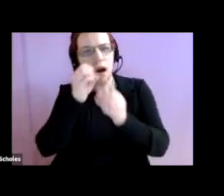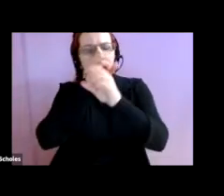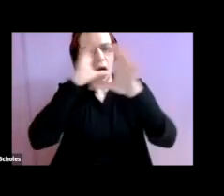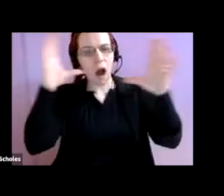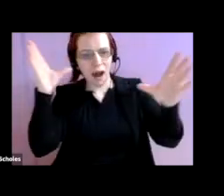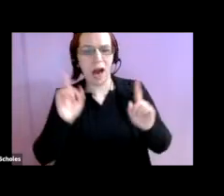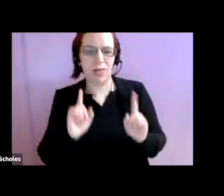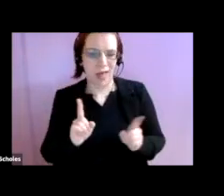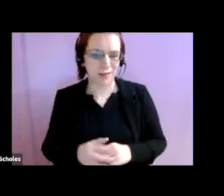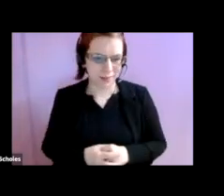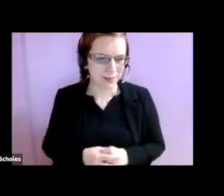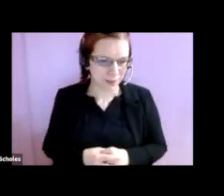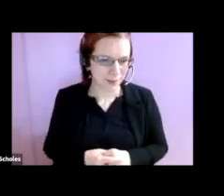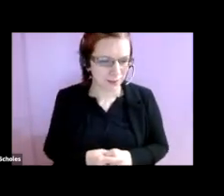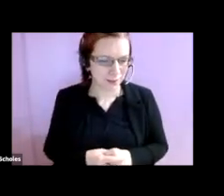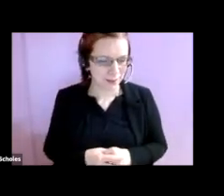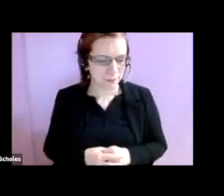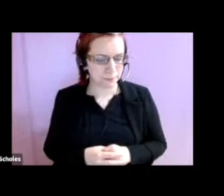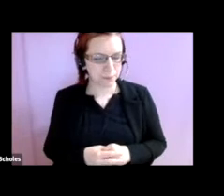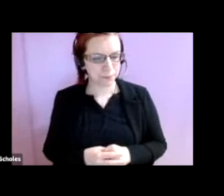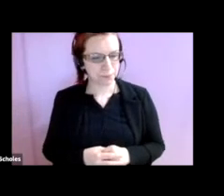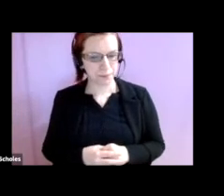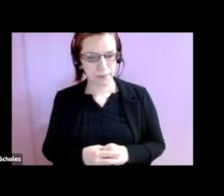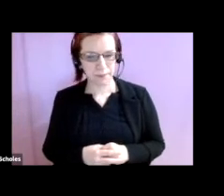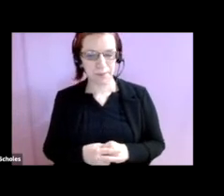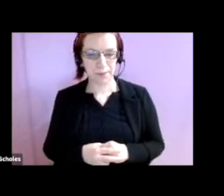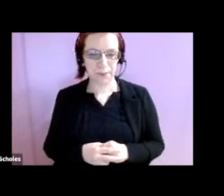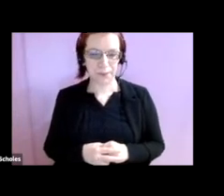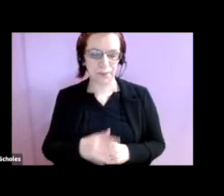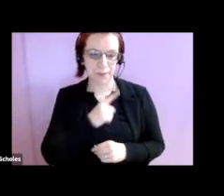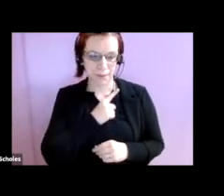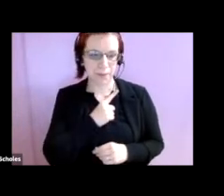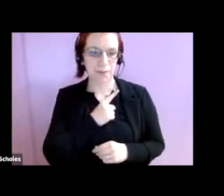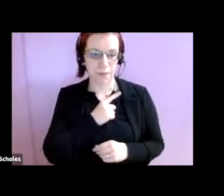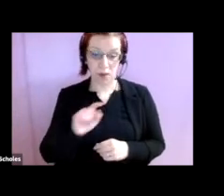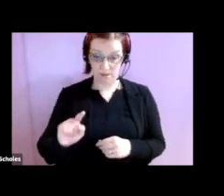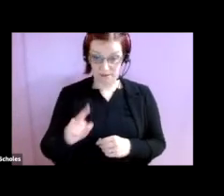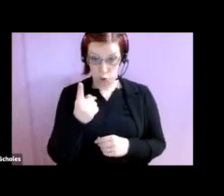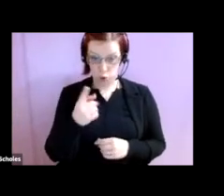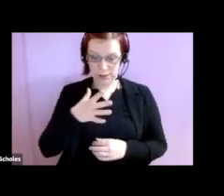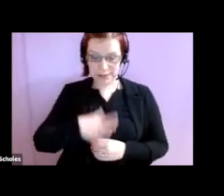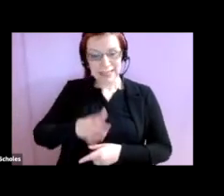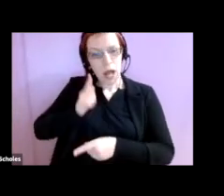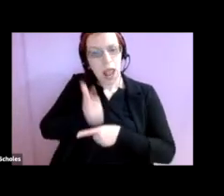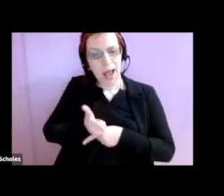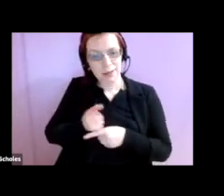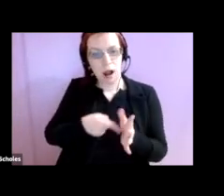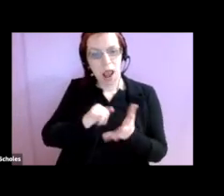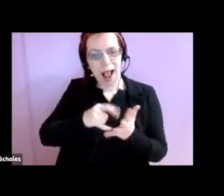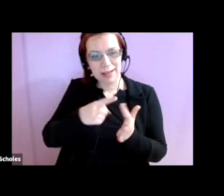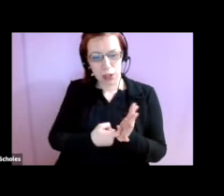inside those giant infrastructures. Well, we start off, of course, with light from a laser, a high-power